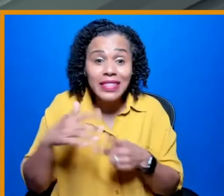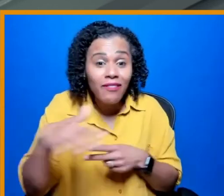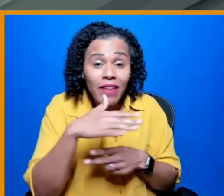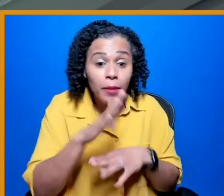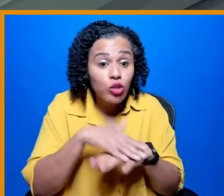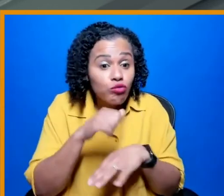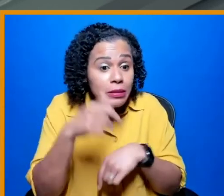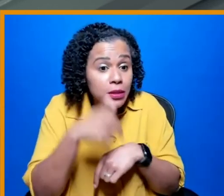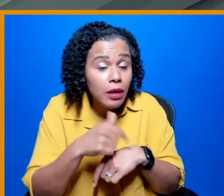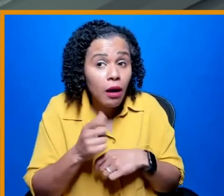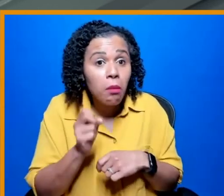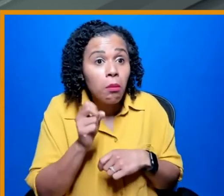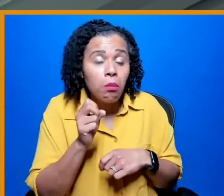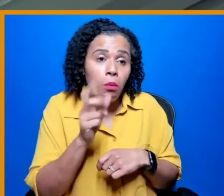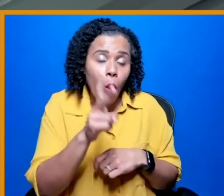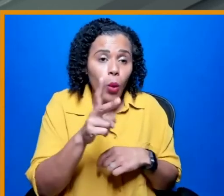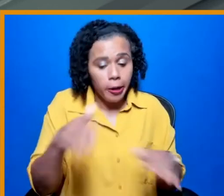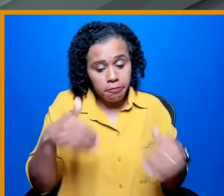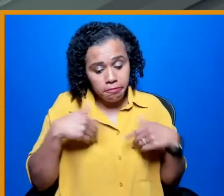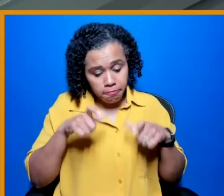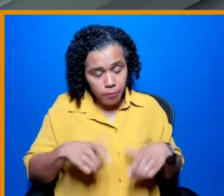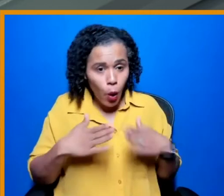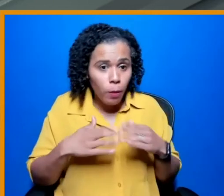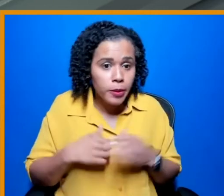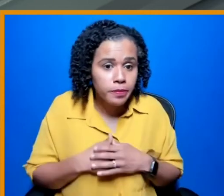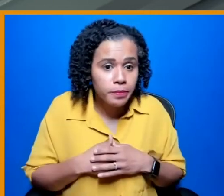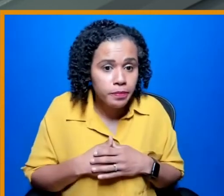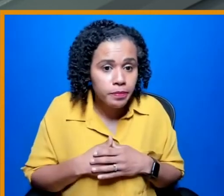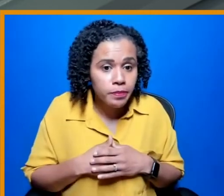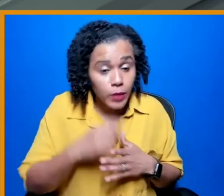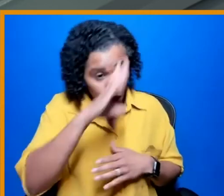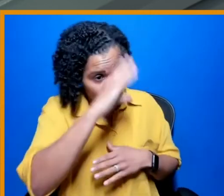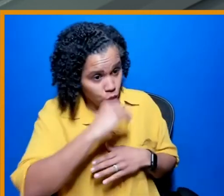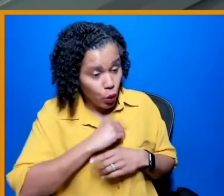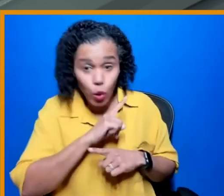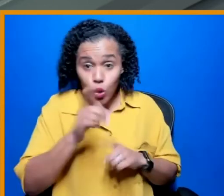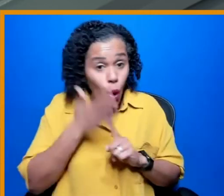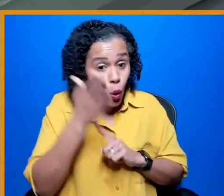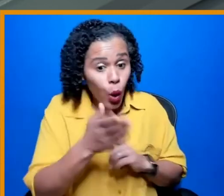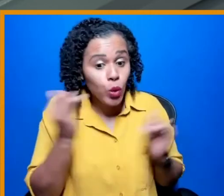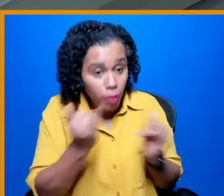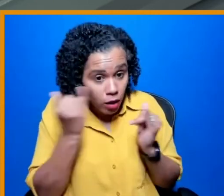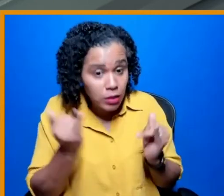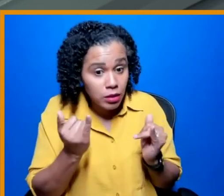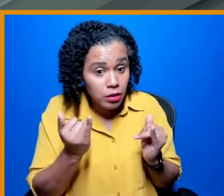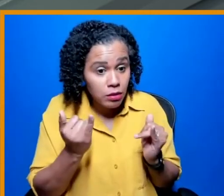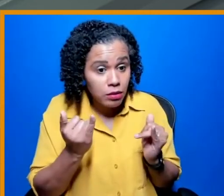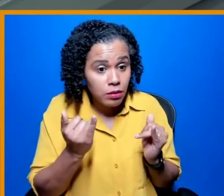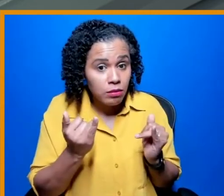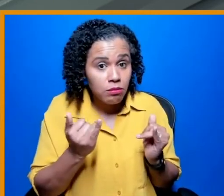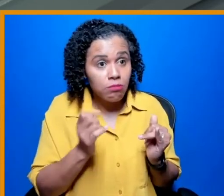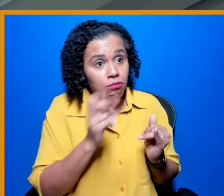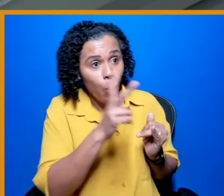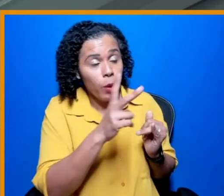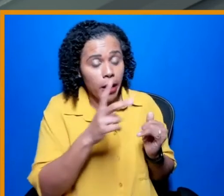Christmas. We didn't. We were told not to attend parties. And we